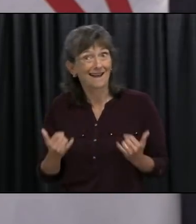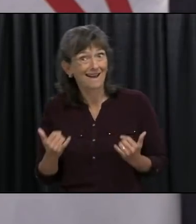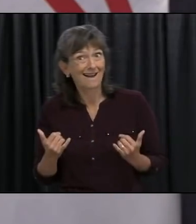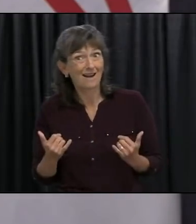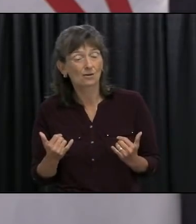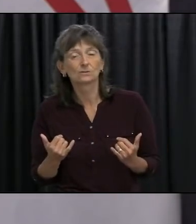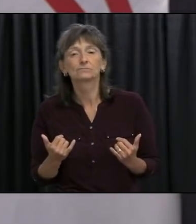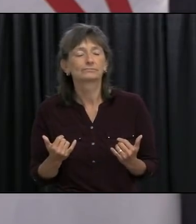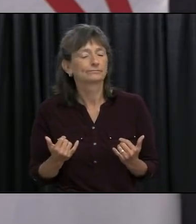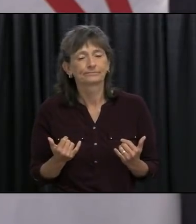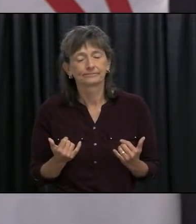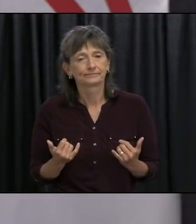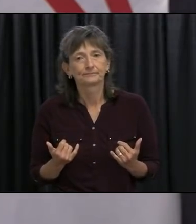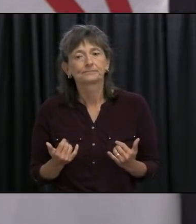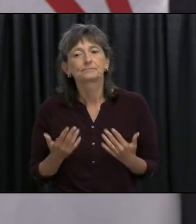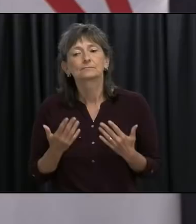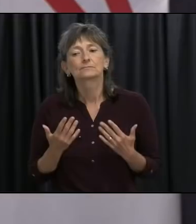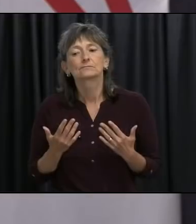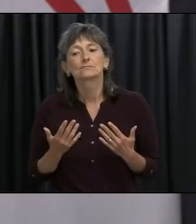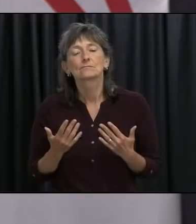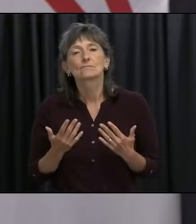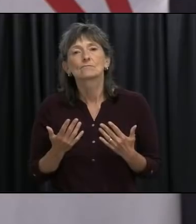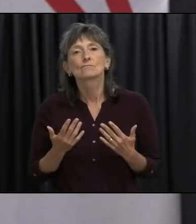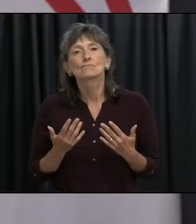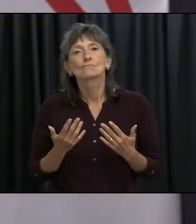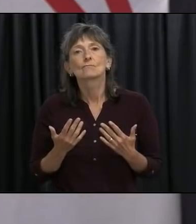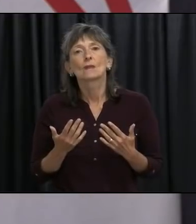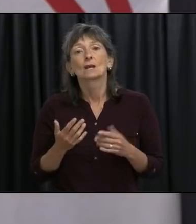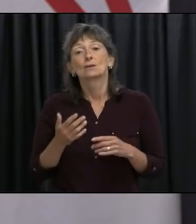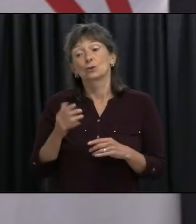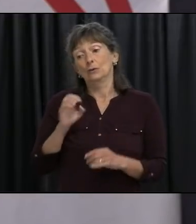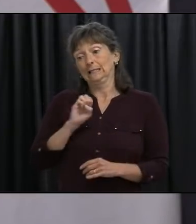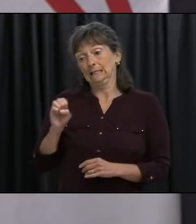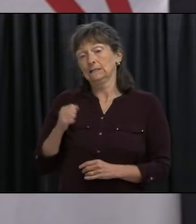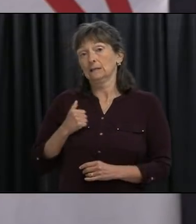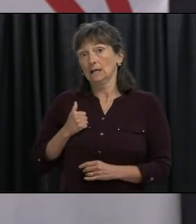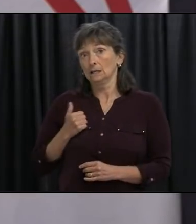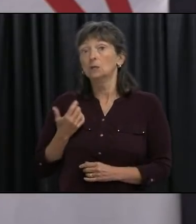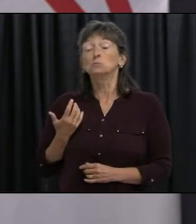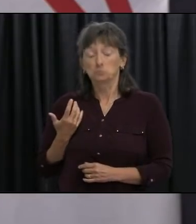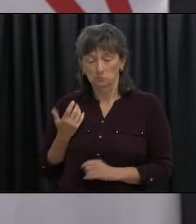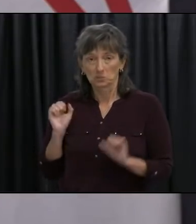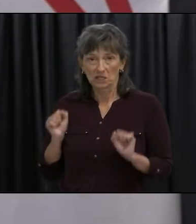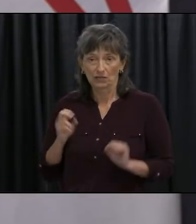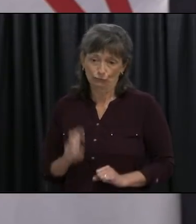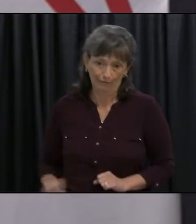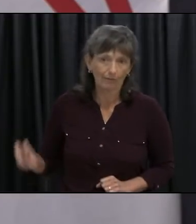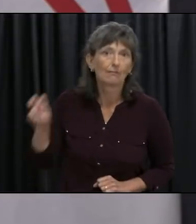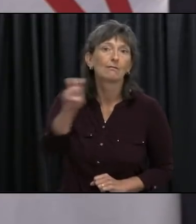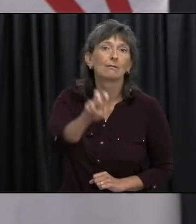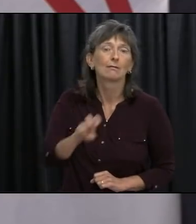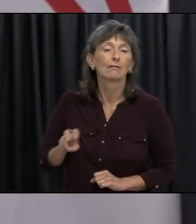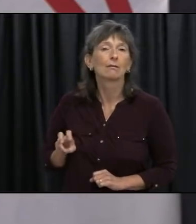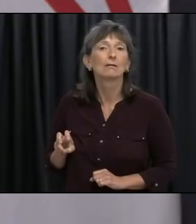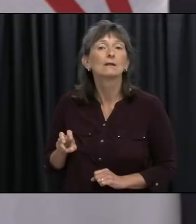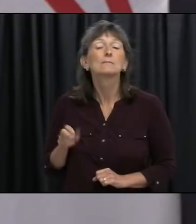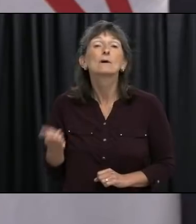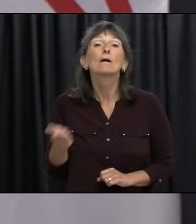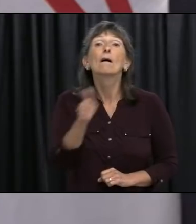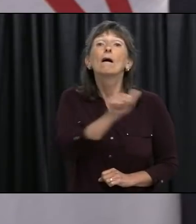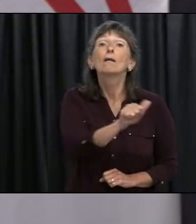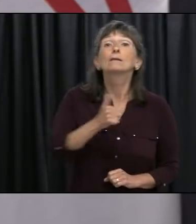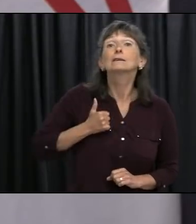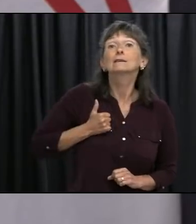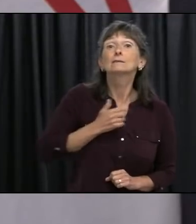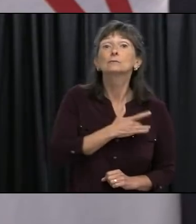as the decision that we made to ease travel restrictions in Atlantic Canada, any further broader movement to any other